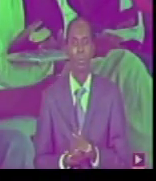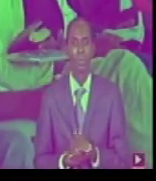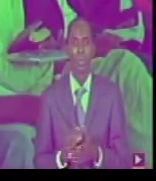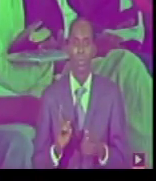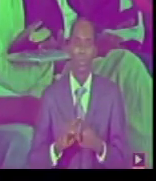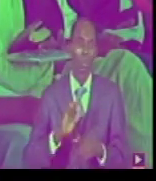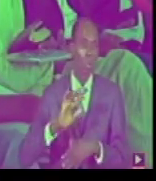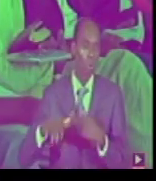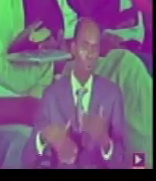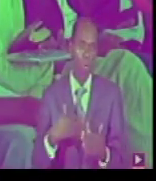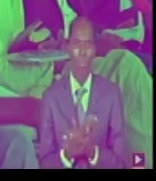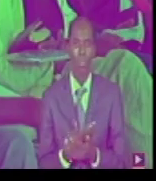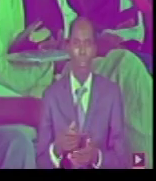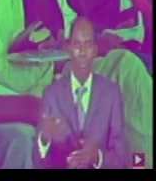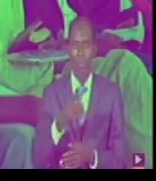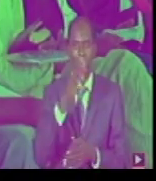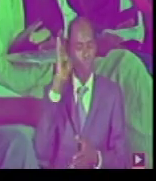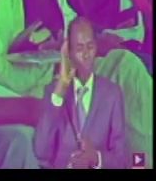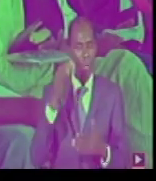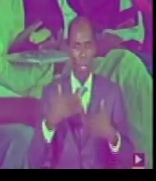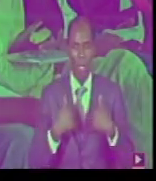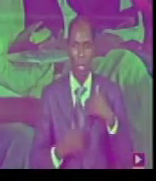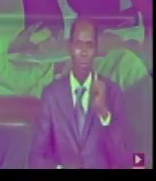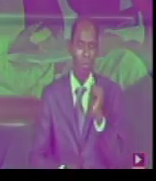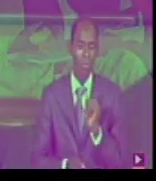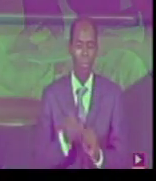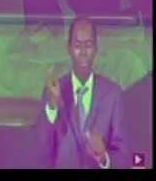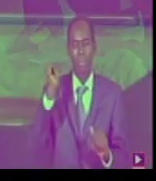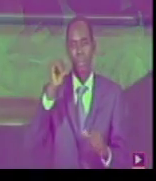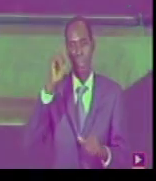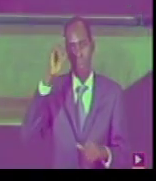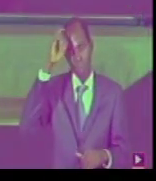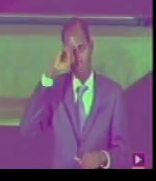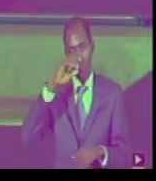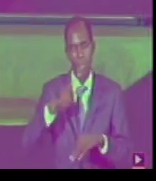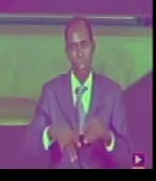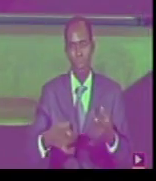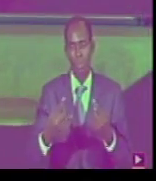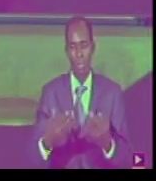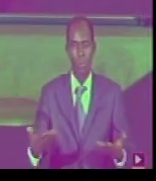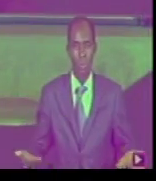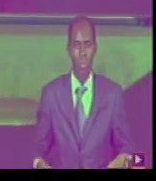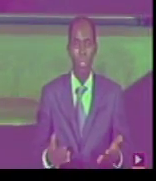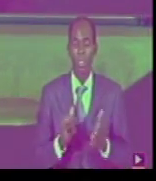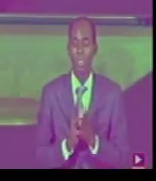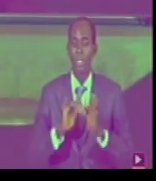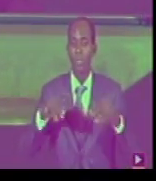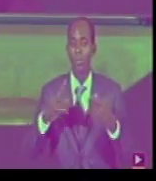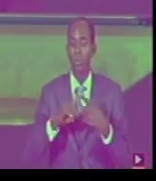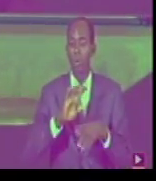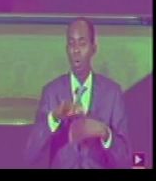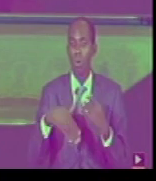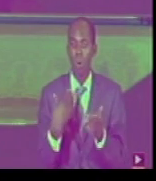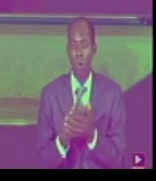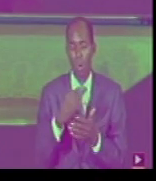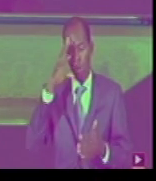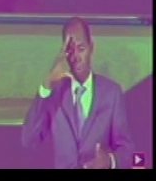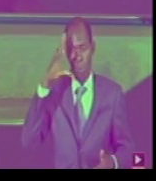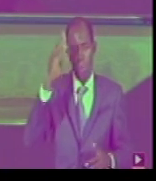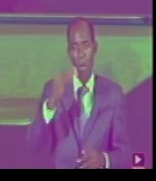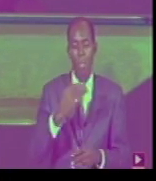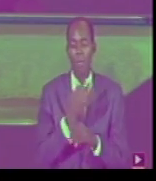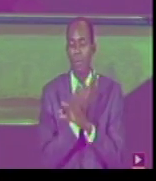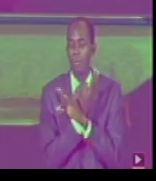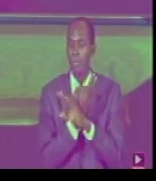people? You're going to have greater wisdom today than when you came. That give it to all men liberally, and upbraideth